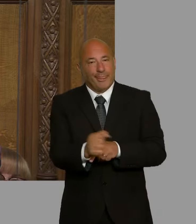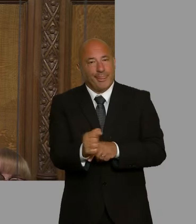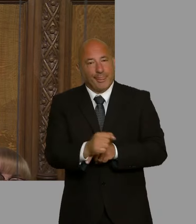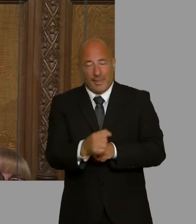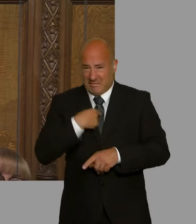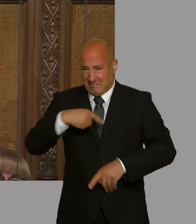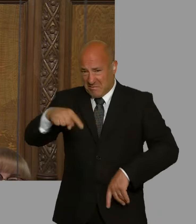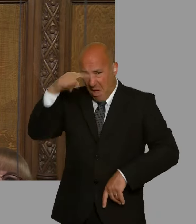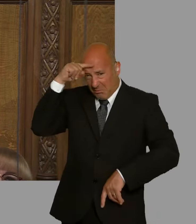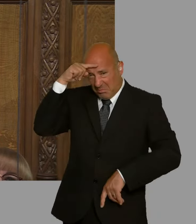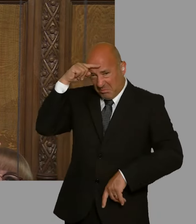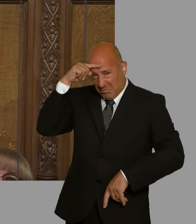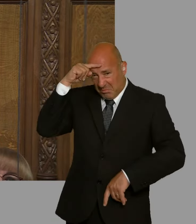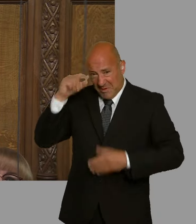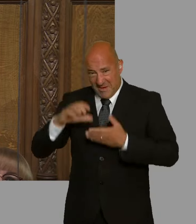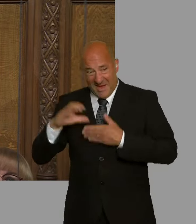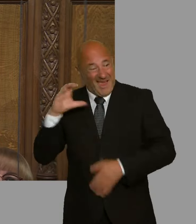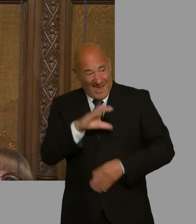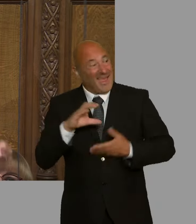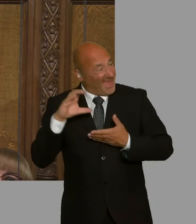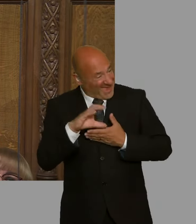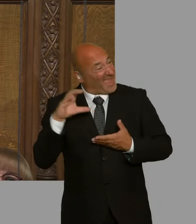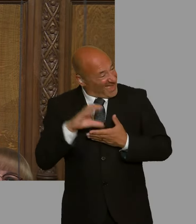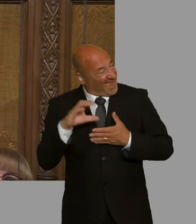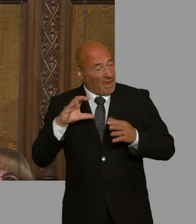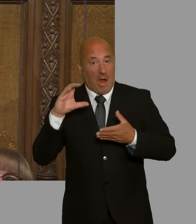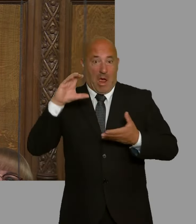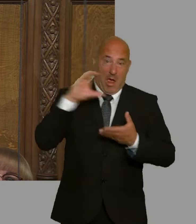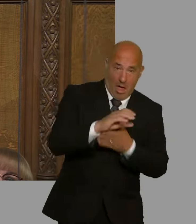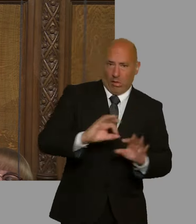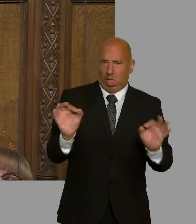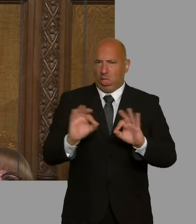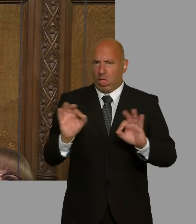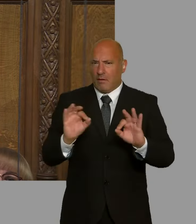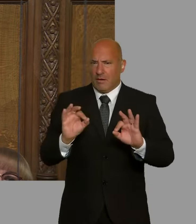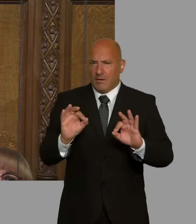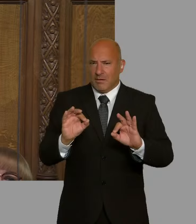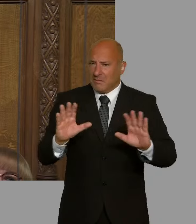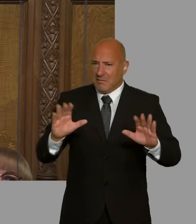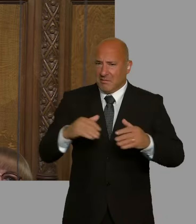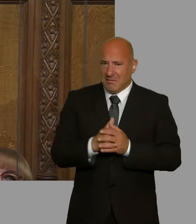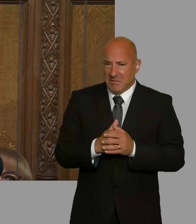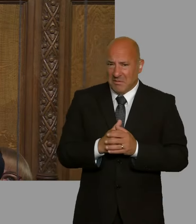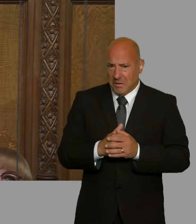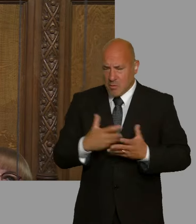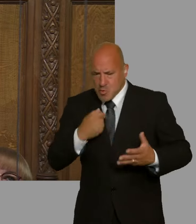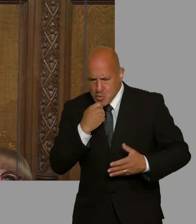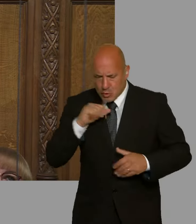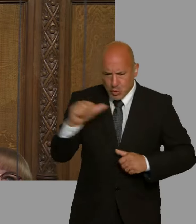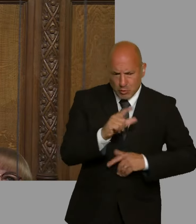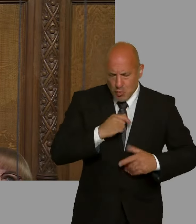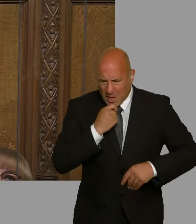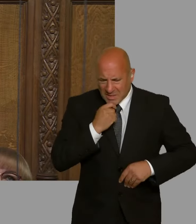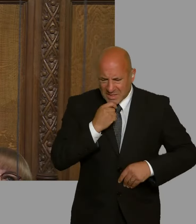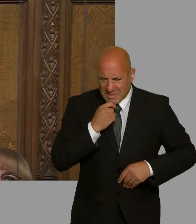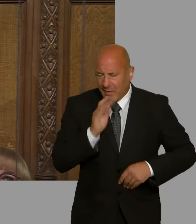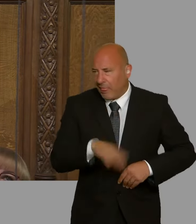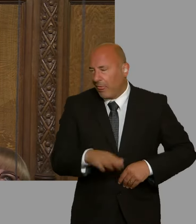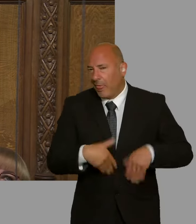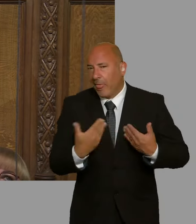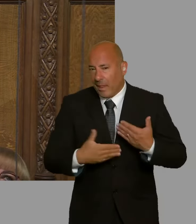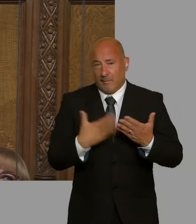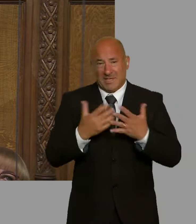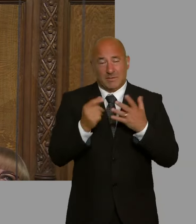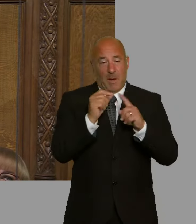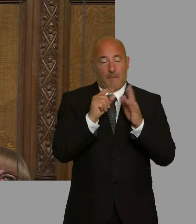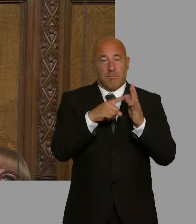overnight that this Labour government has secured an exemption for our steel industry from the latest US tariffs, a deal secured by this